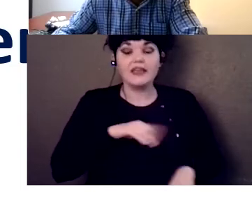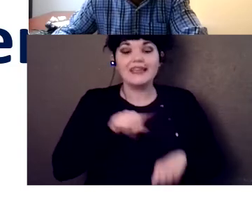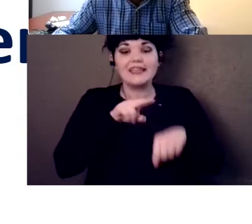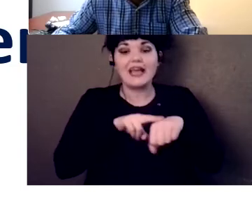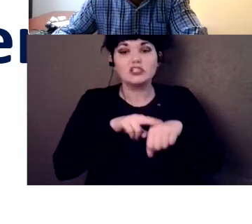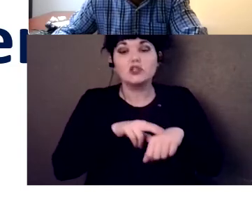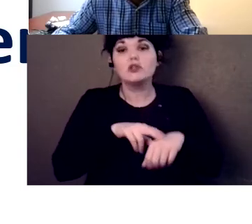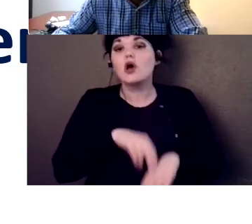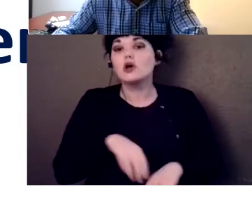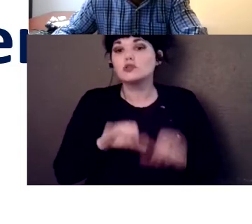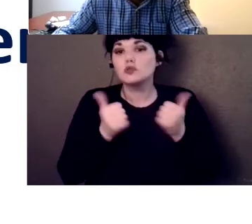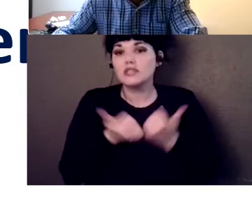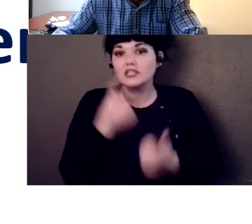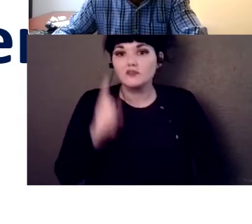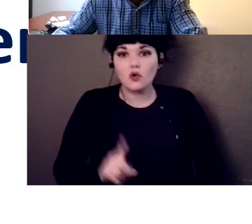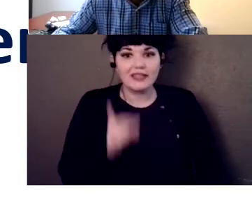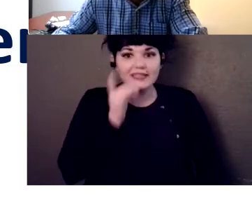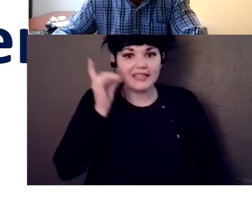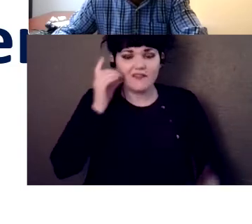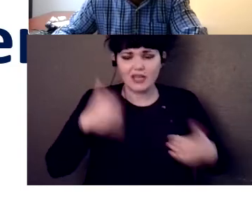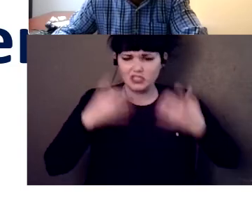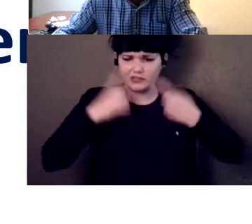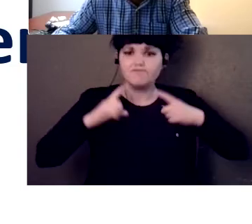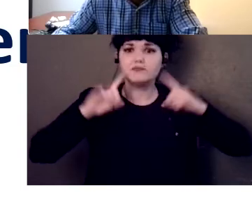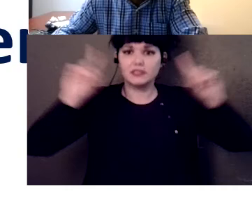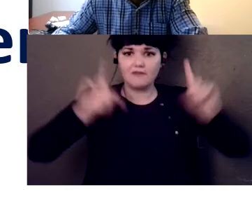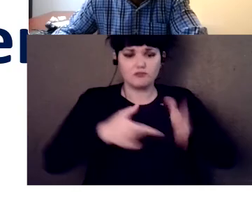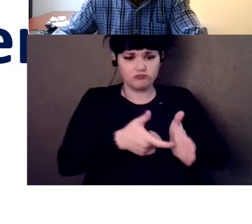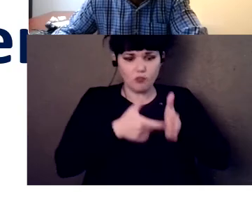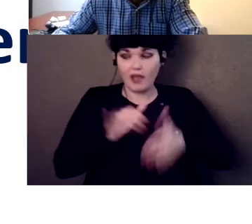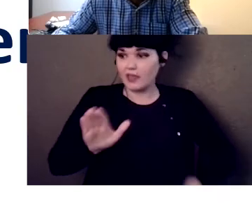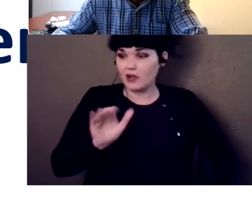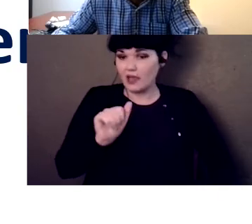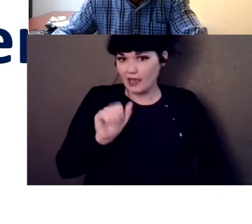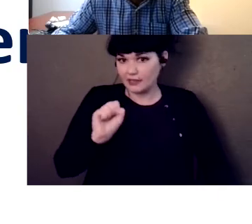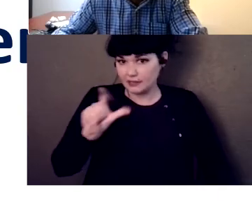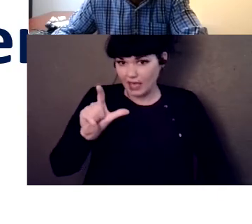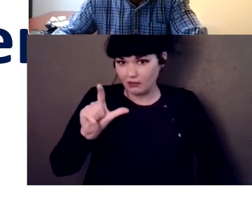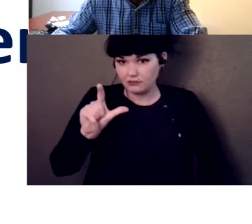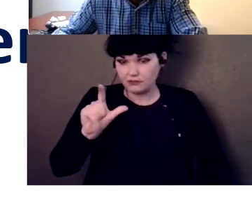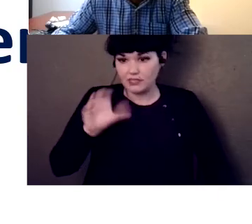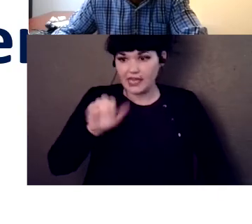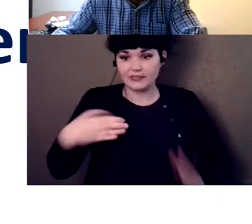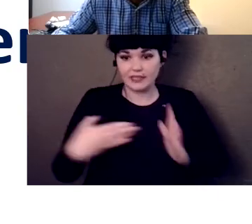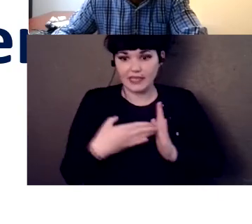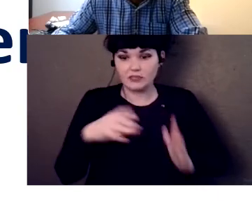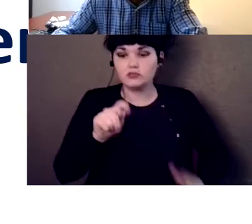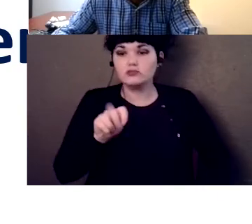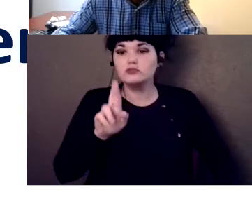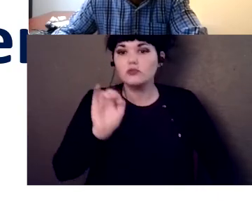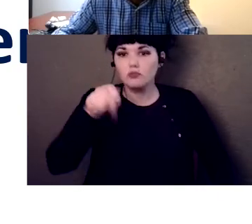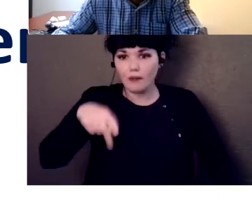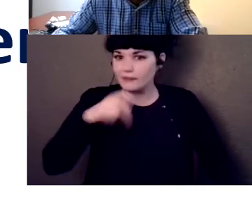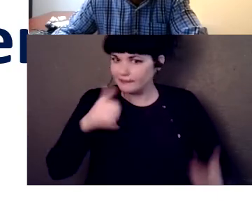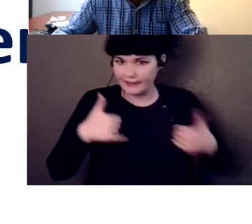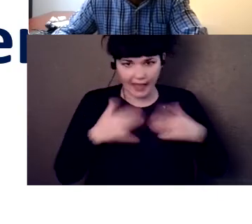obtain a successful preliminary injunction in their ASL case against Donald Trump for not having ASL interpretation at the